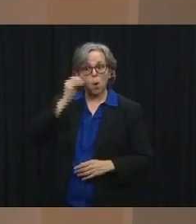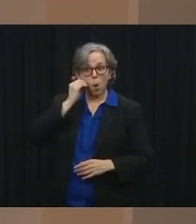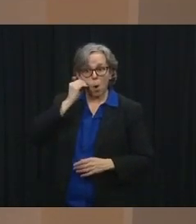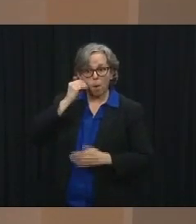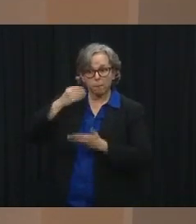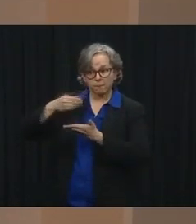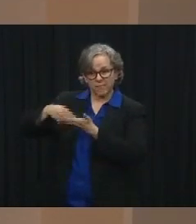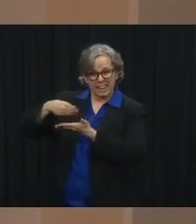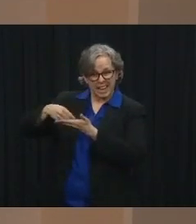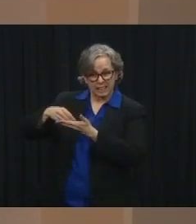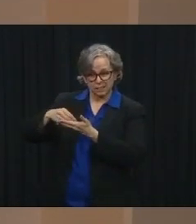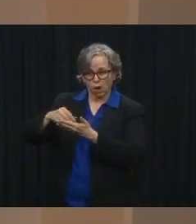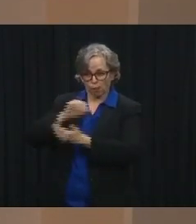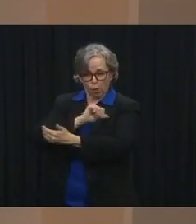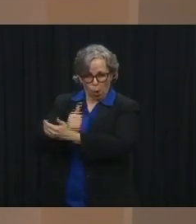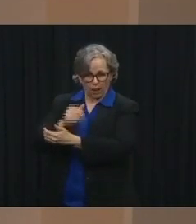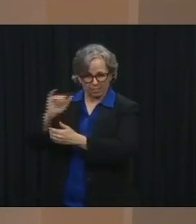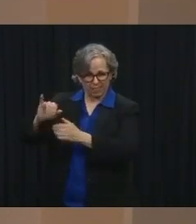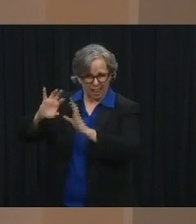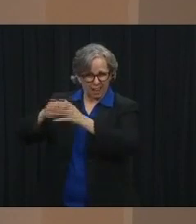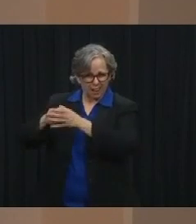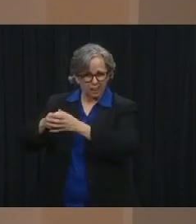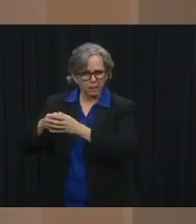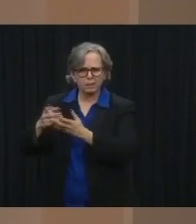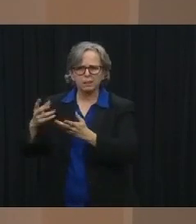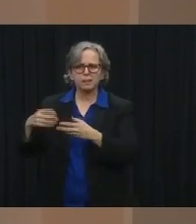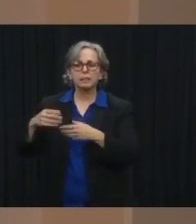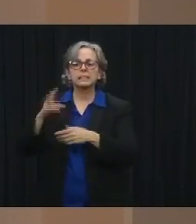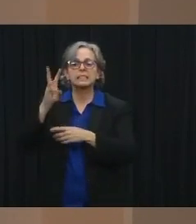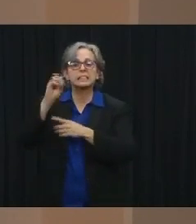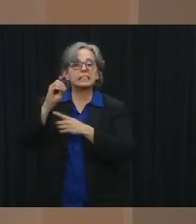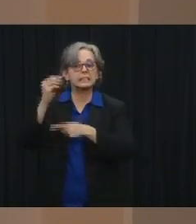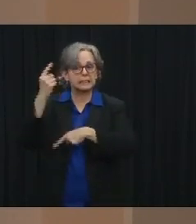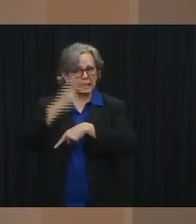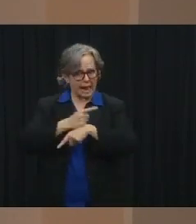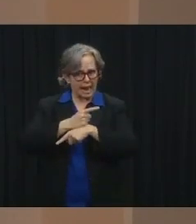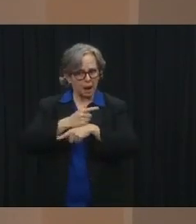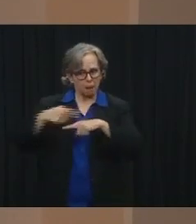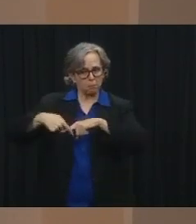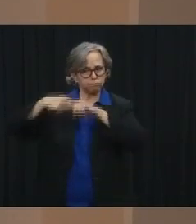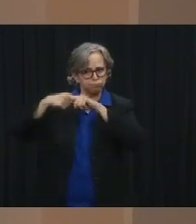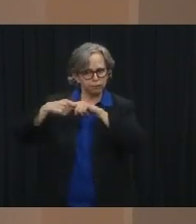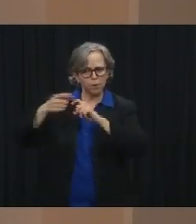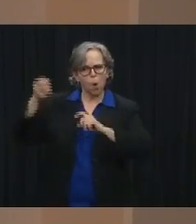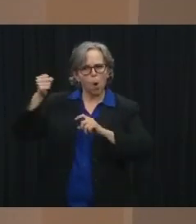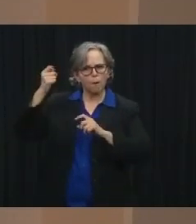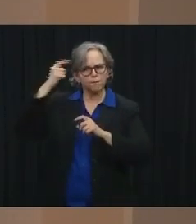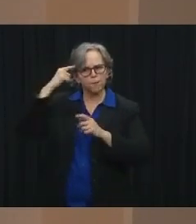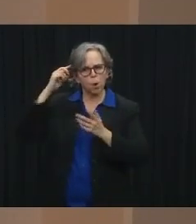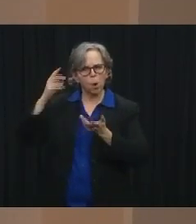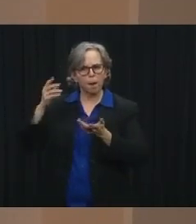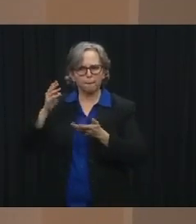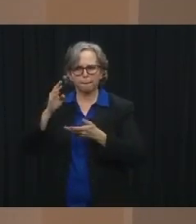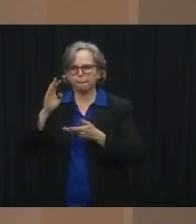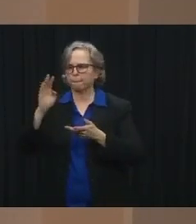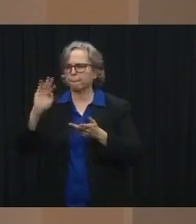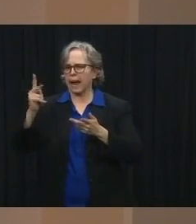6-month or a 60-day moratorium on foreclosures and 12 months of forbearance to help